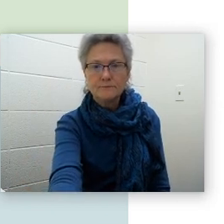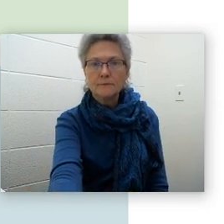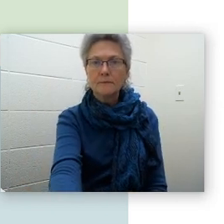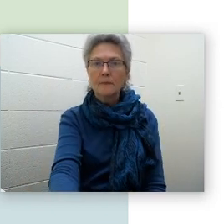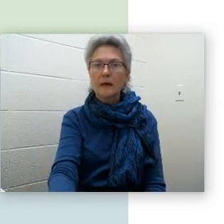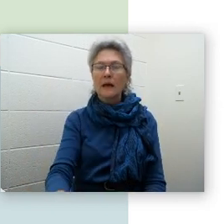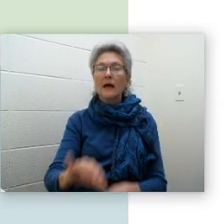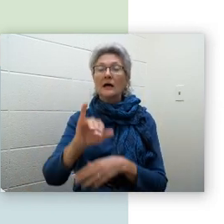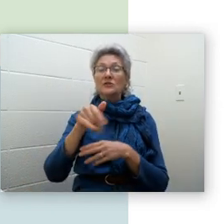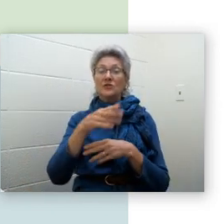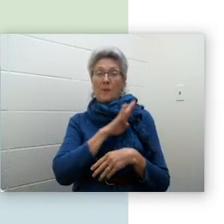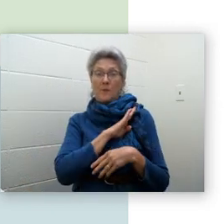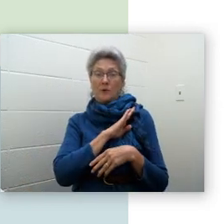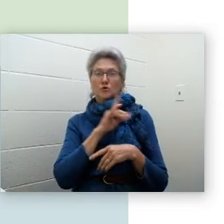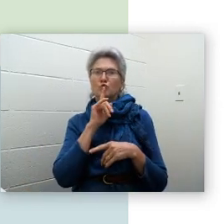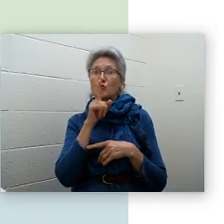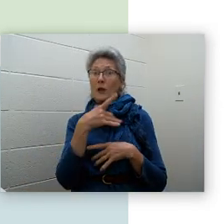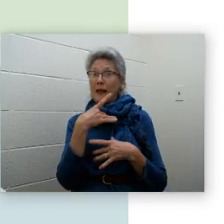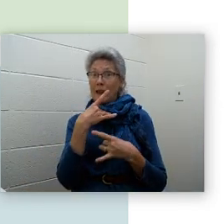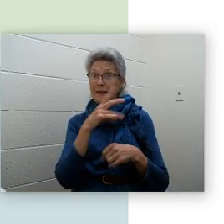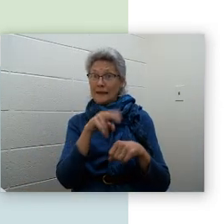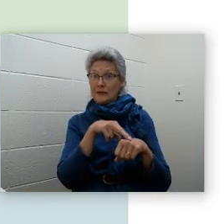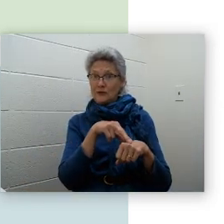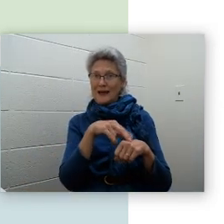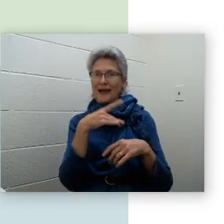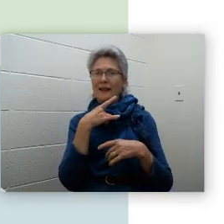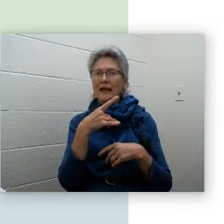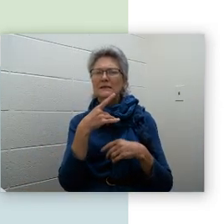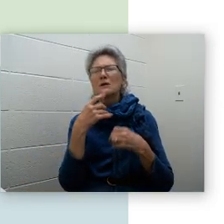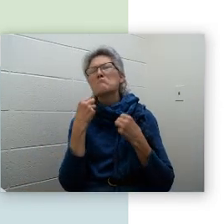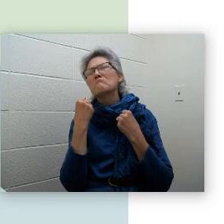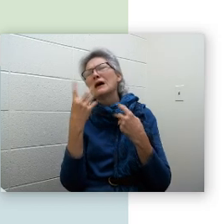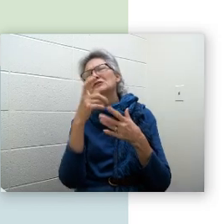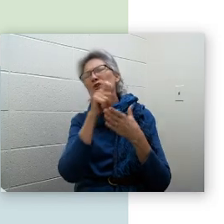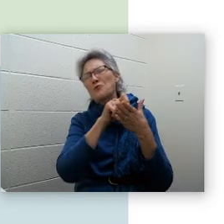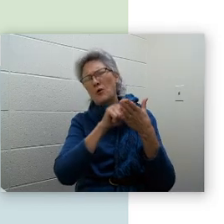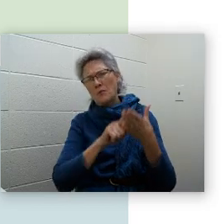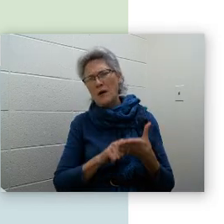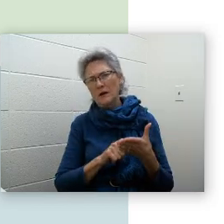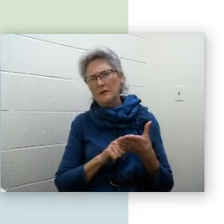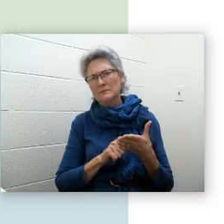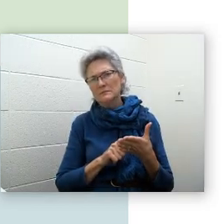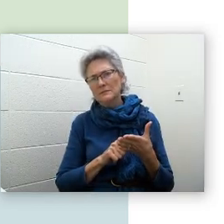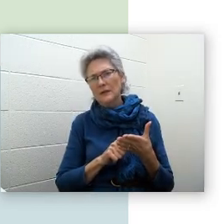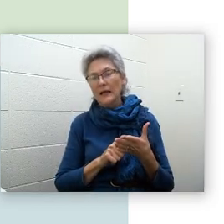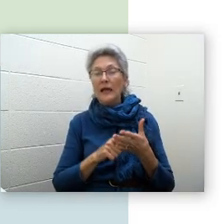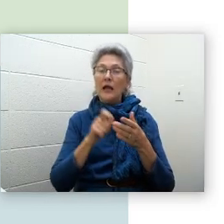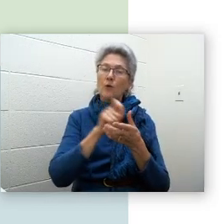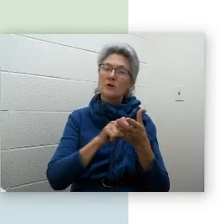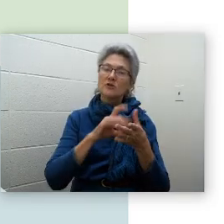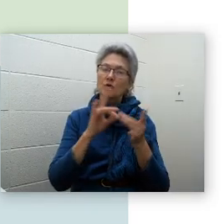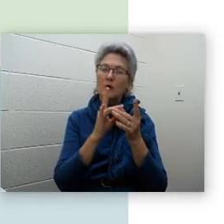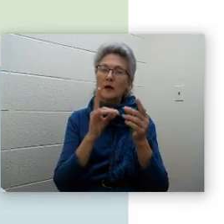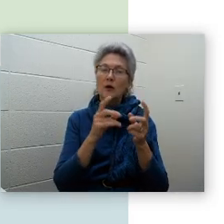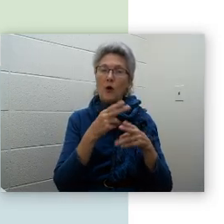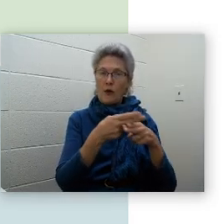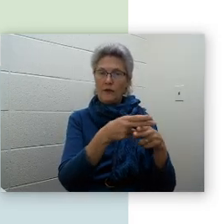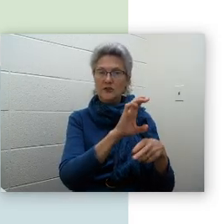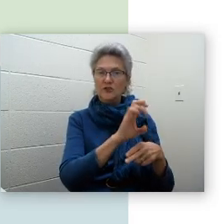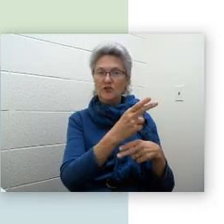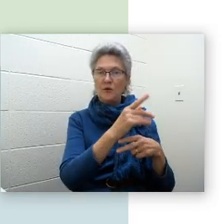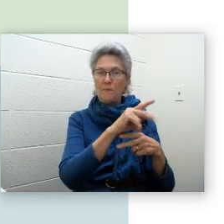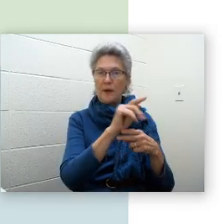B. John Burroughs really liked nature. He liked it so much, he wrote about it. He wrote a story called The Chipmunk. This